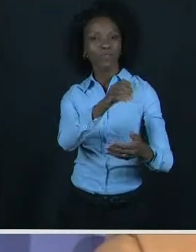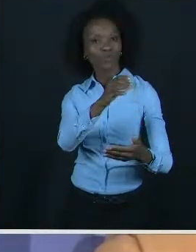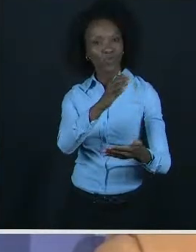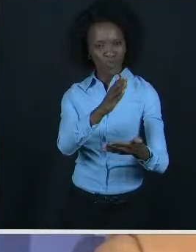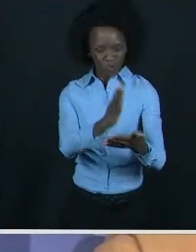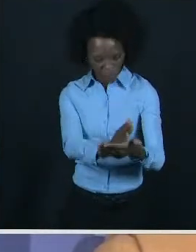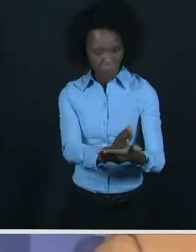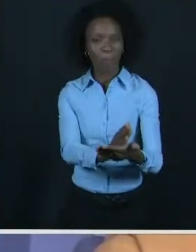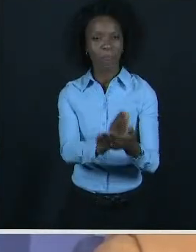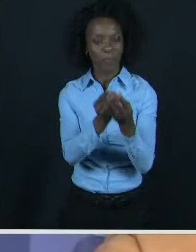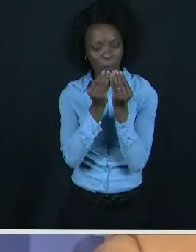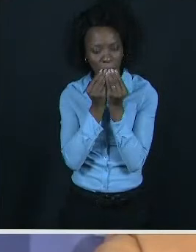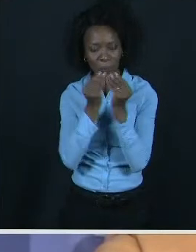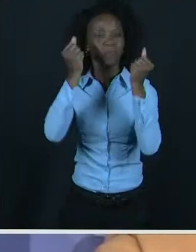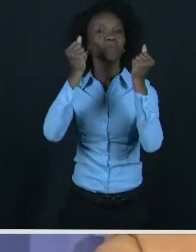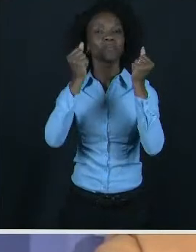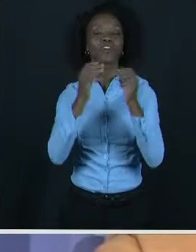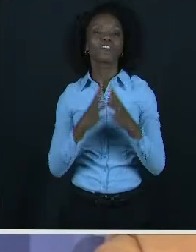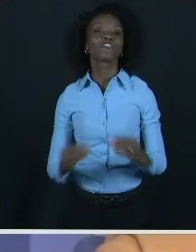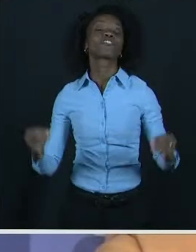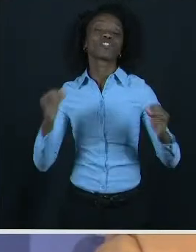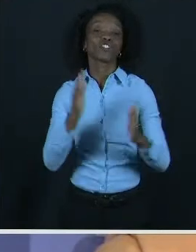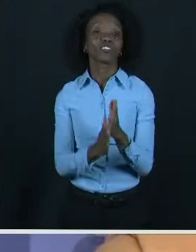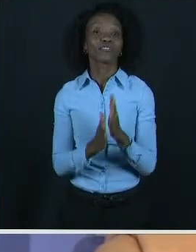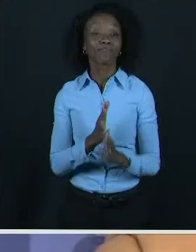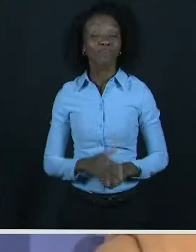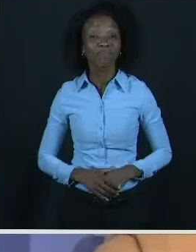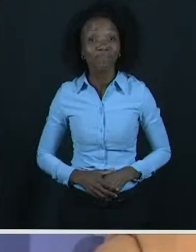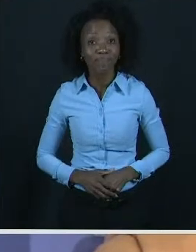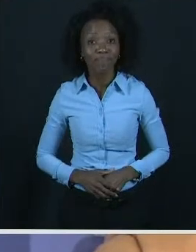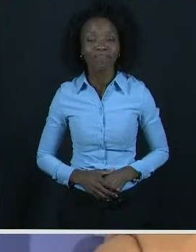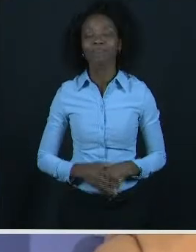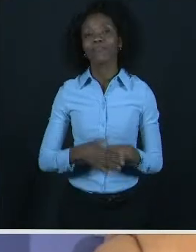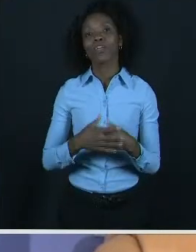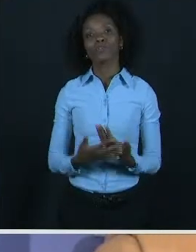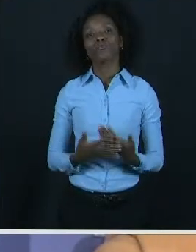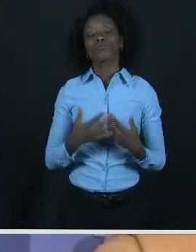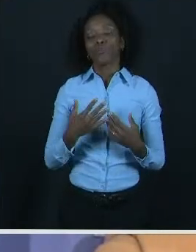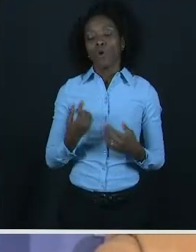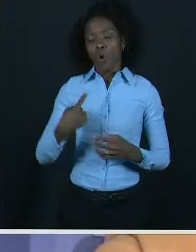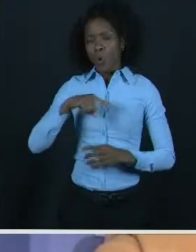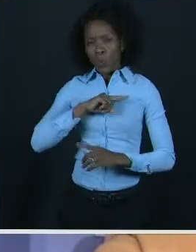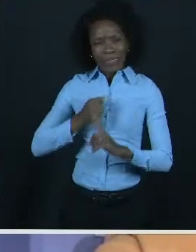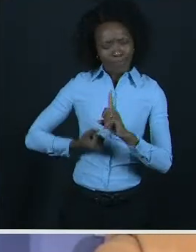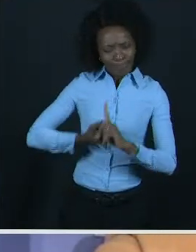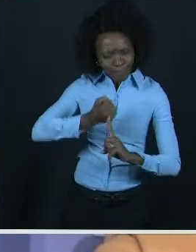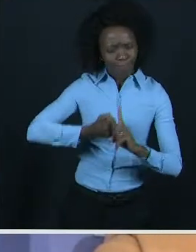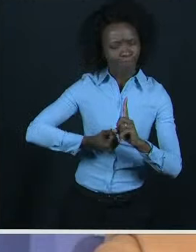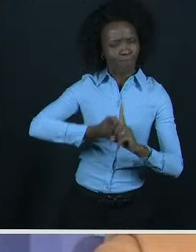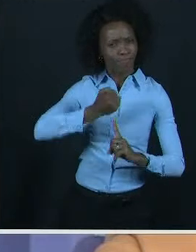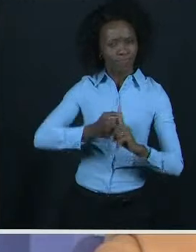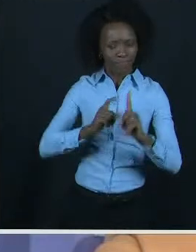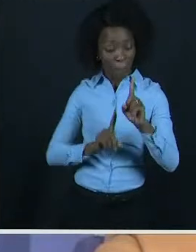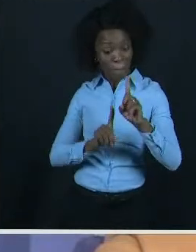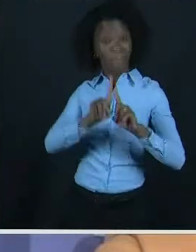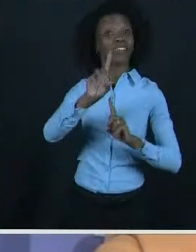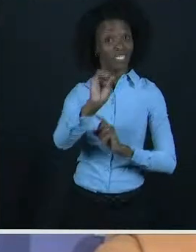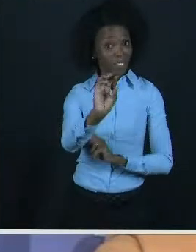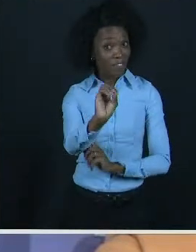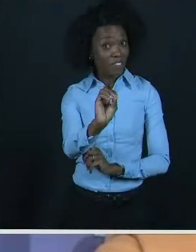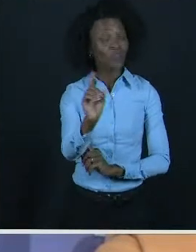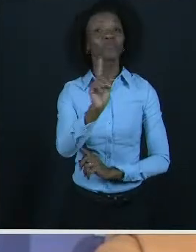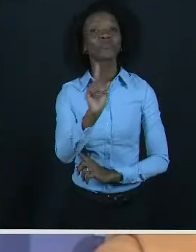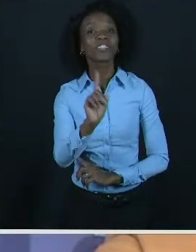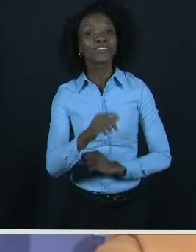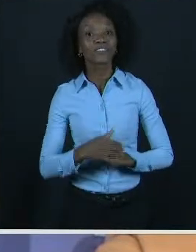that has ended it. One of the great successes of our efforts to fight gender-based violence is the extent